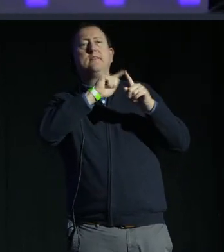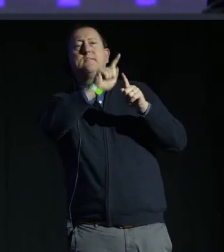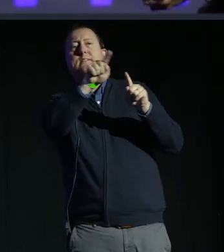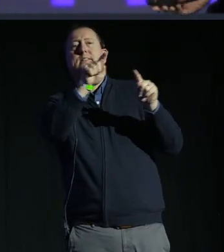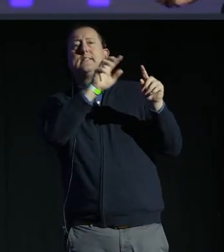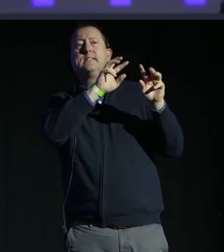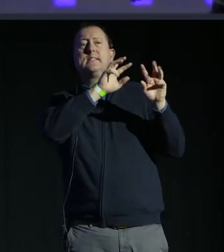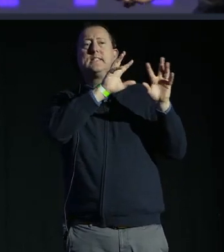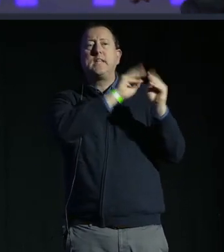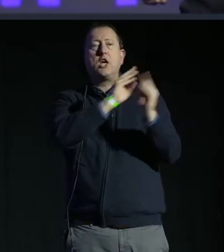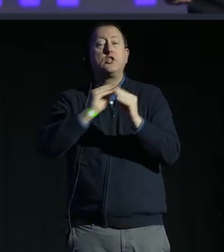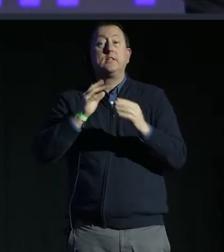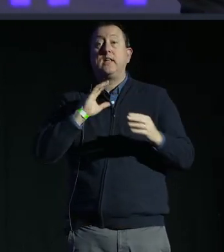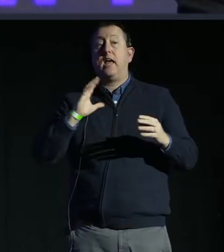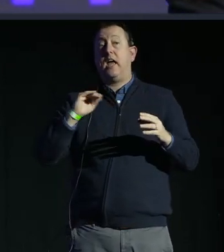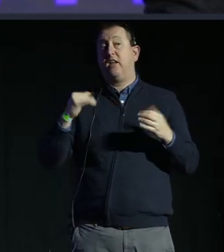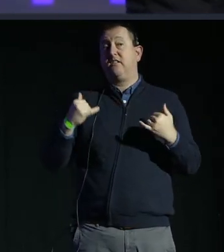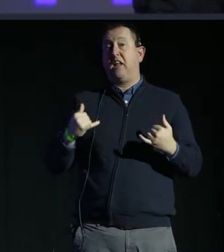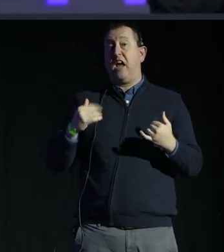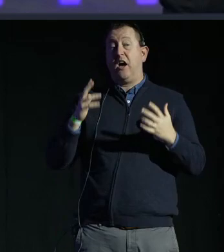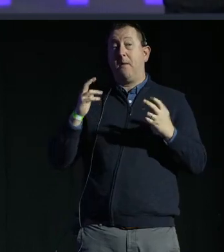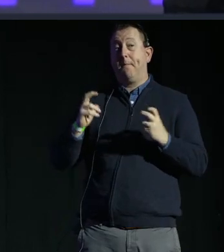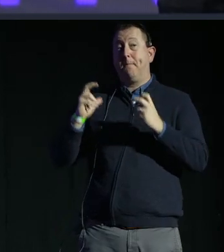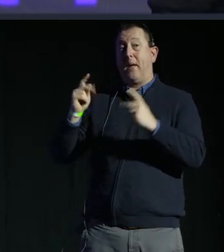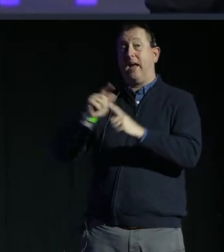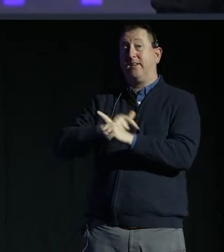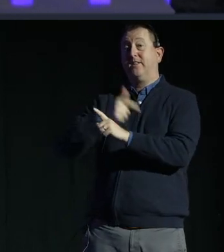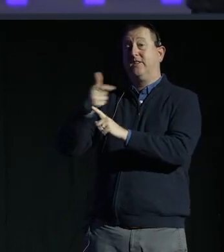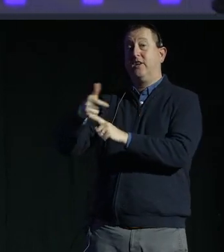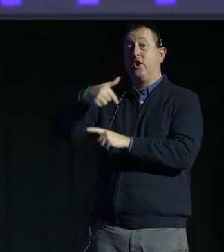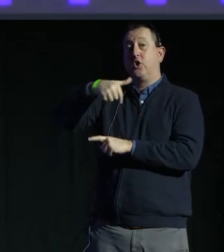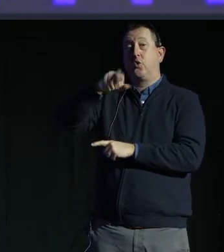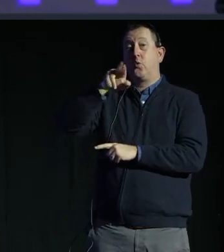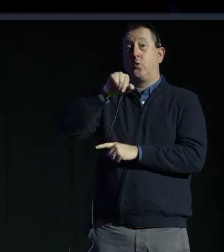come talk to us. So with that, I'm going to hand it back to Quinn, who's going to take us home.